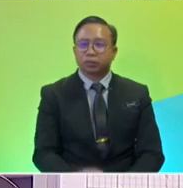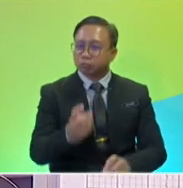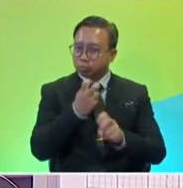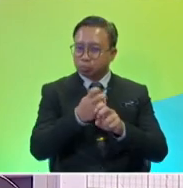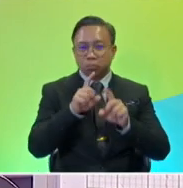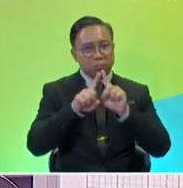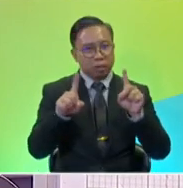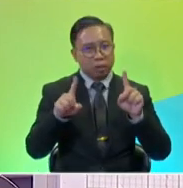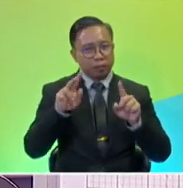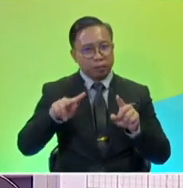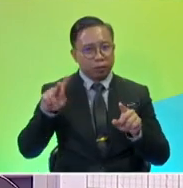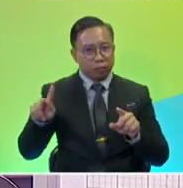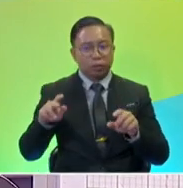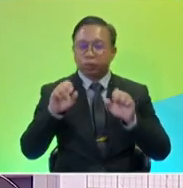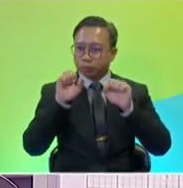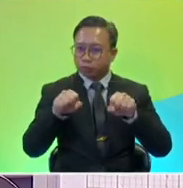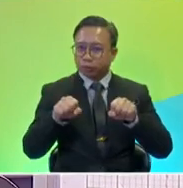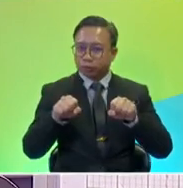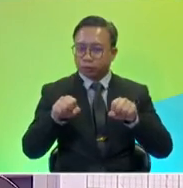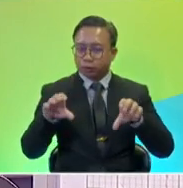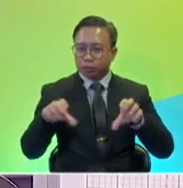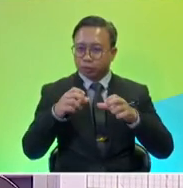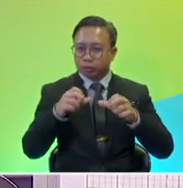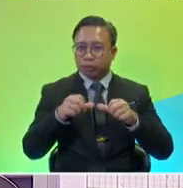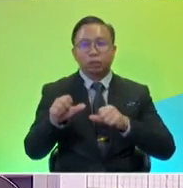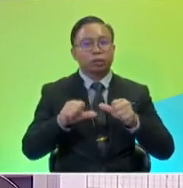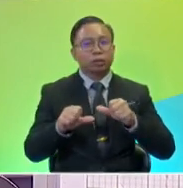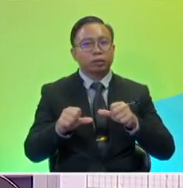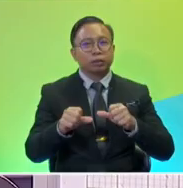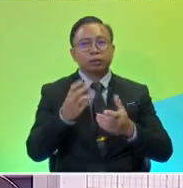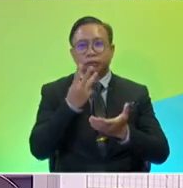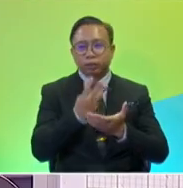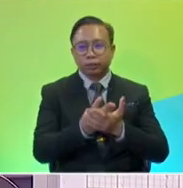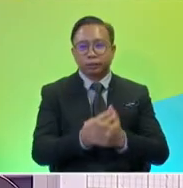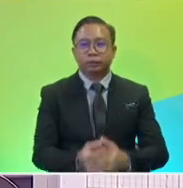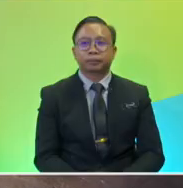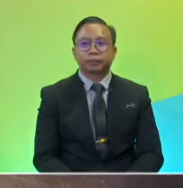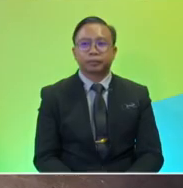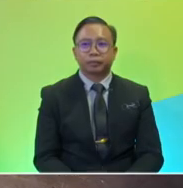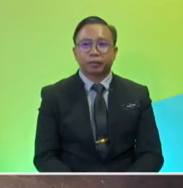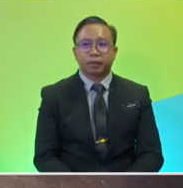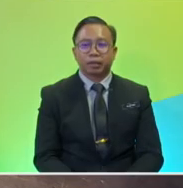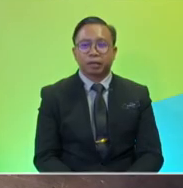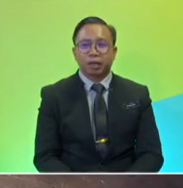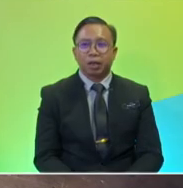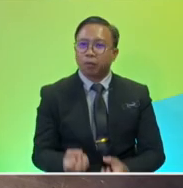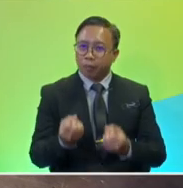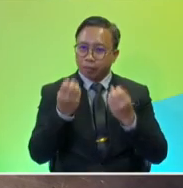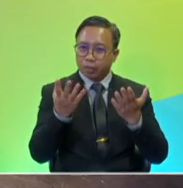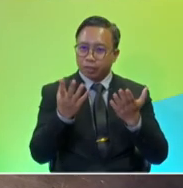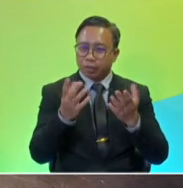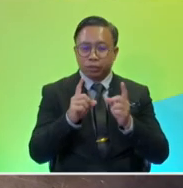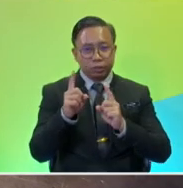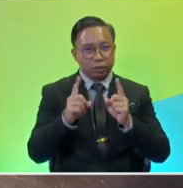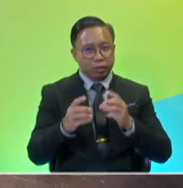but the pupils managed to do it well, very well. Well done. Well done, everyone. Yeah. And how many stars should we